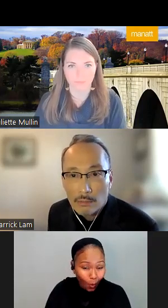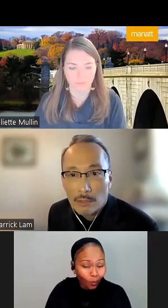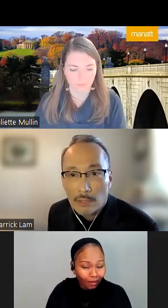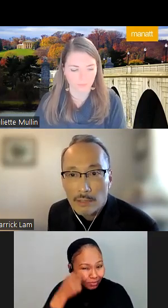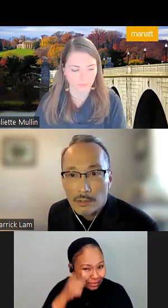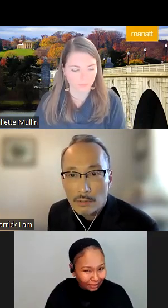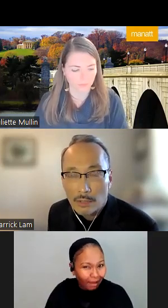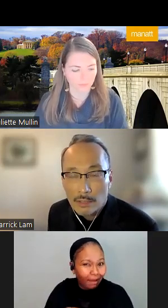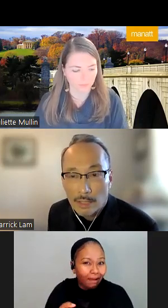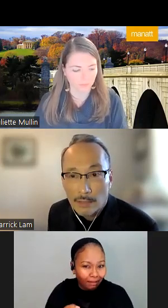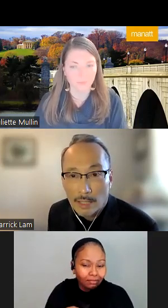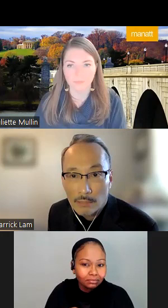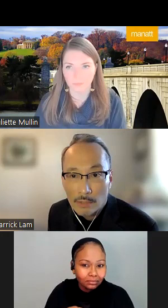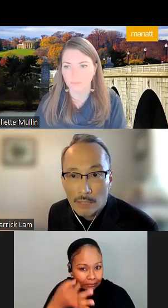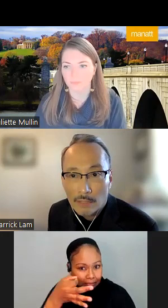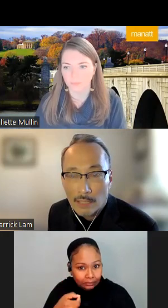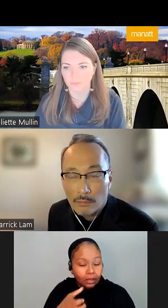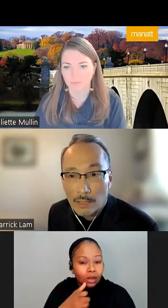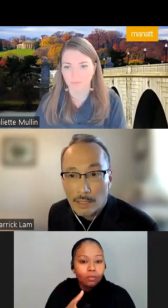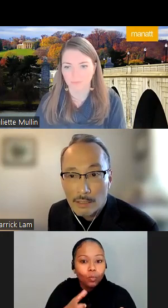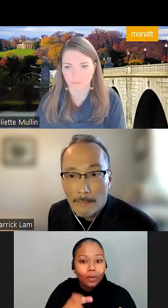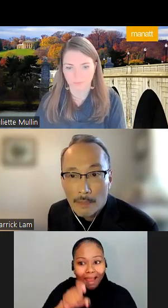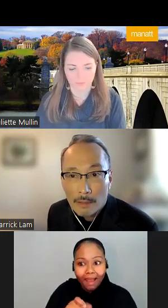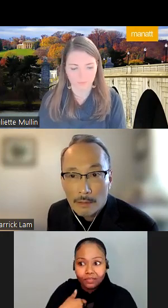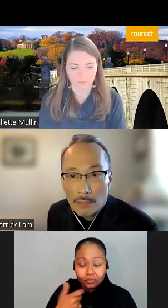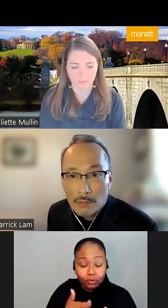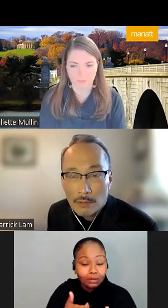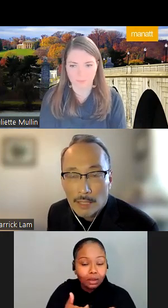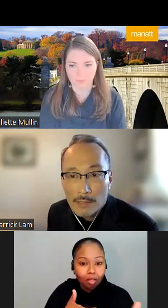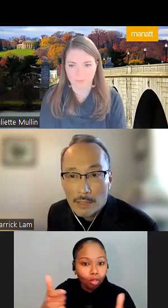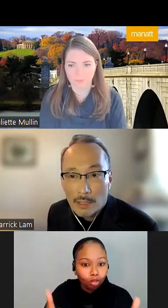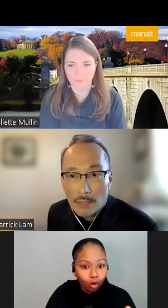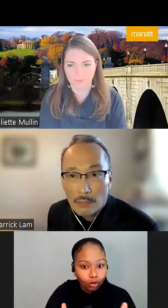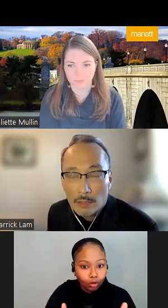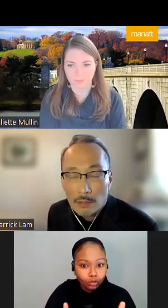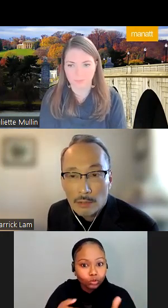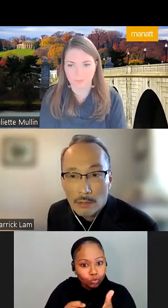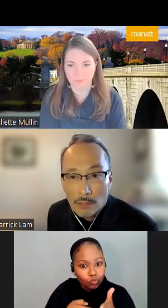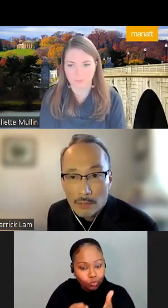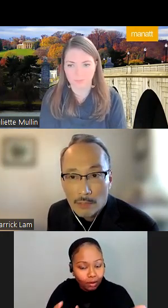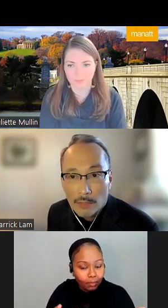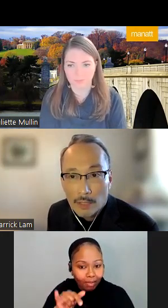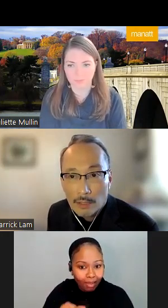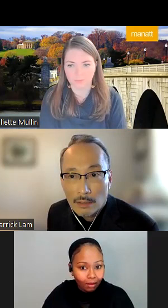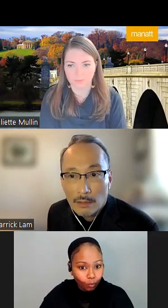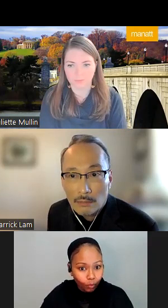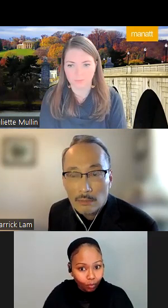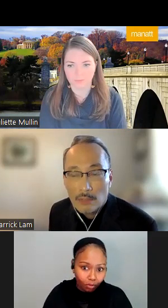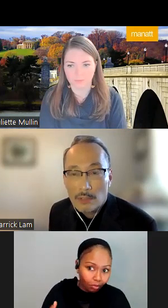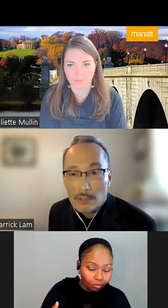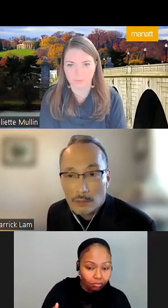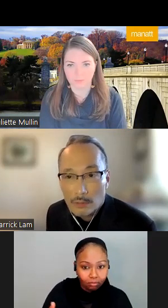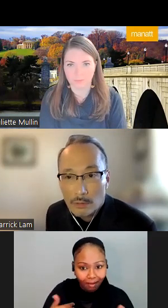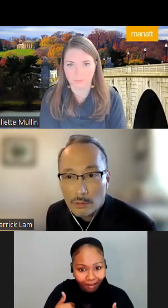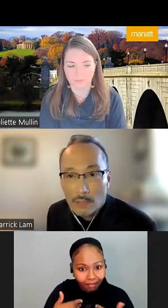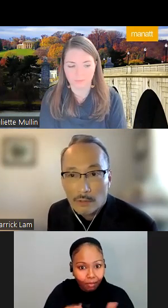as well as to understand that we do have a larger mandate to make sure that we will work on something which